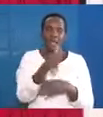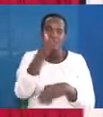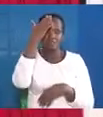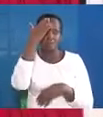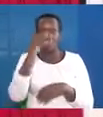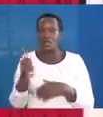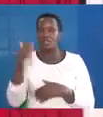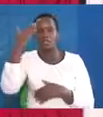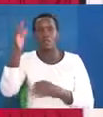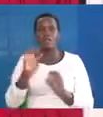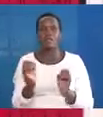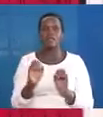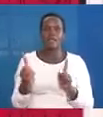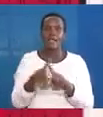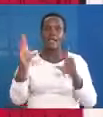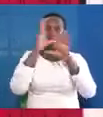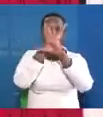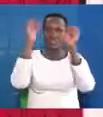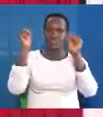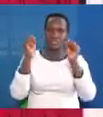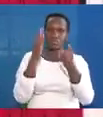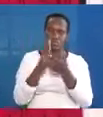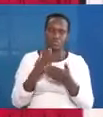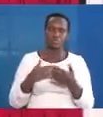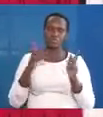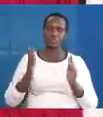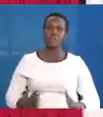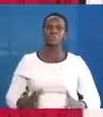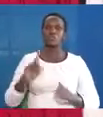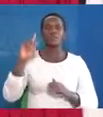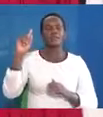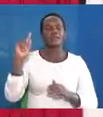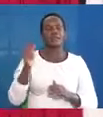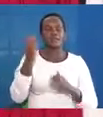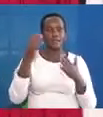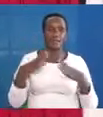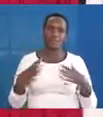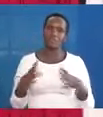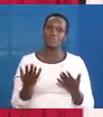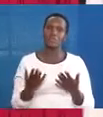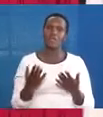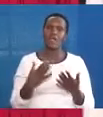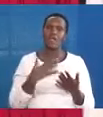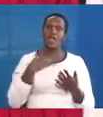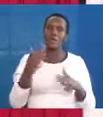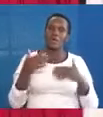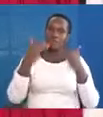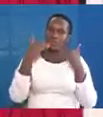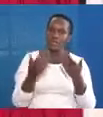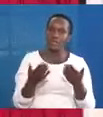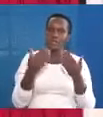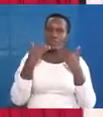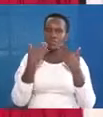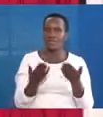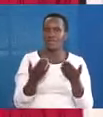As President and your fellow citizen, I want to take this opportunity to give thanks to the